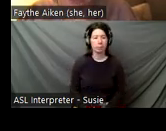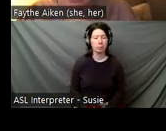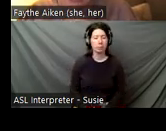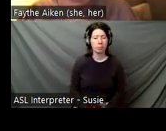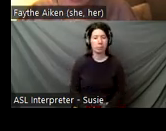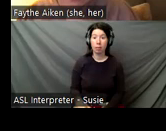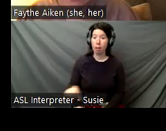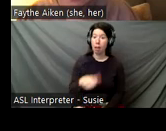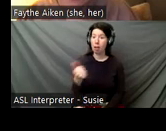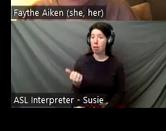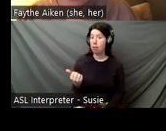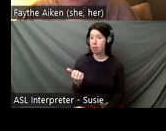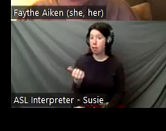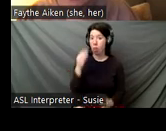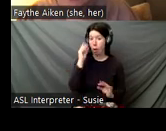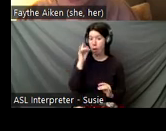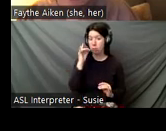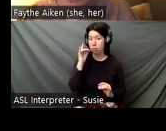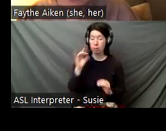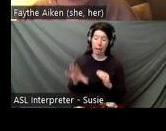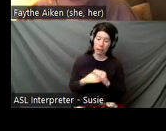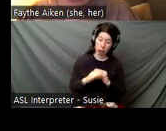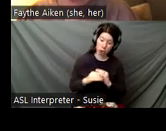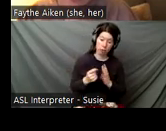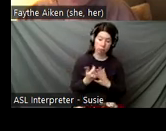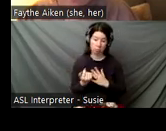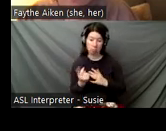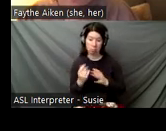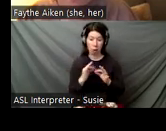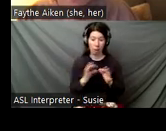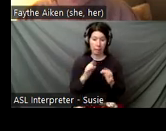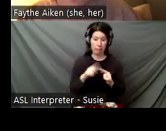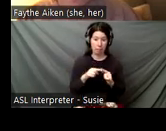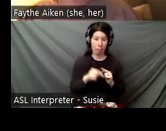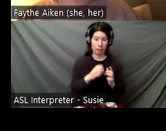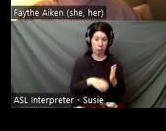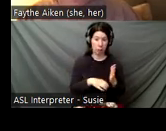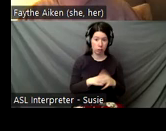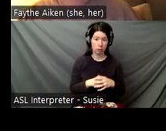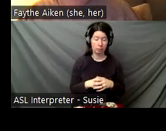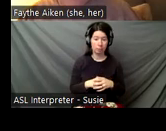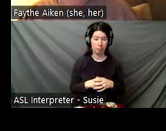Are there any thoughts, additions, comments on this section?